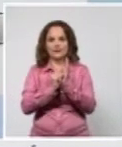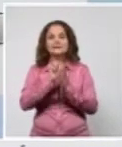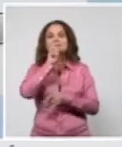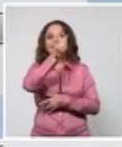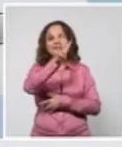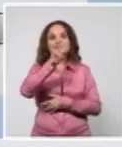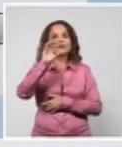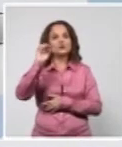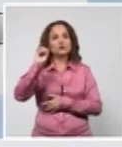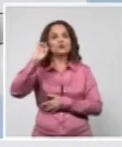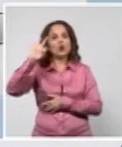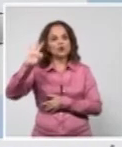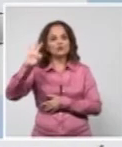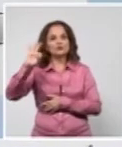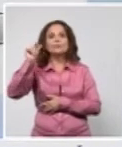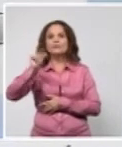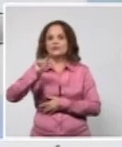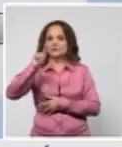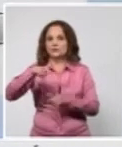16,485,308 infections.